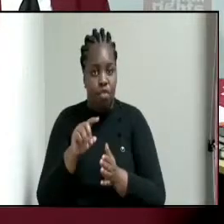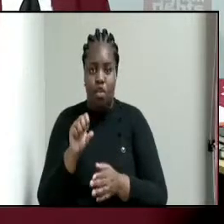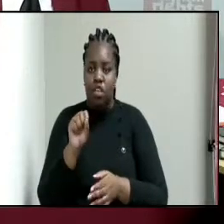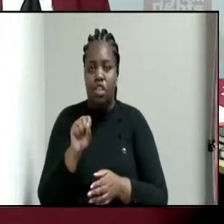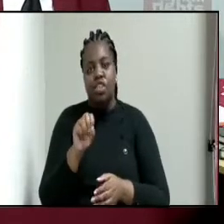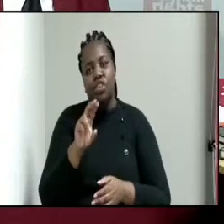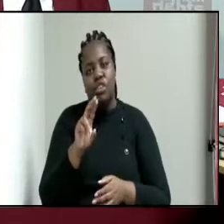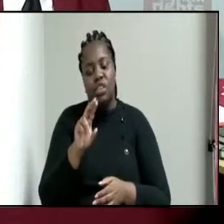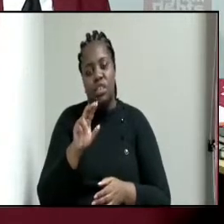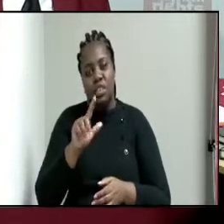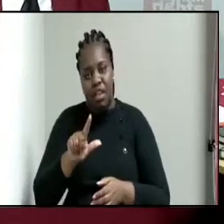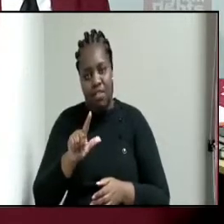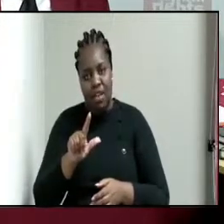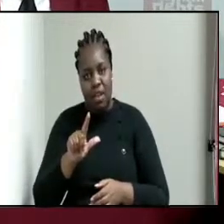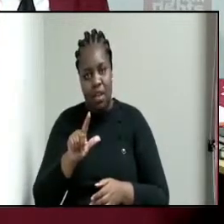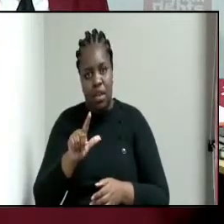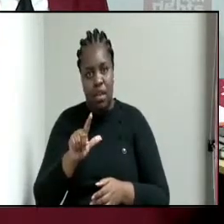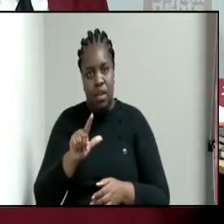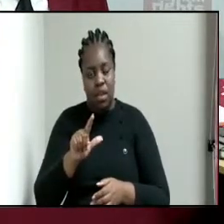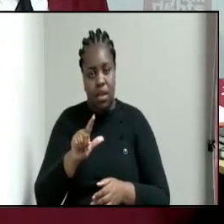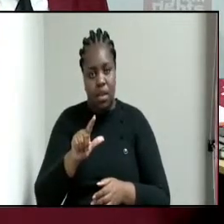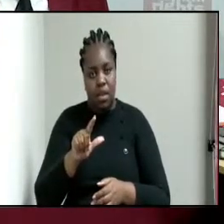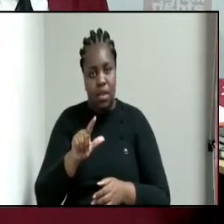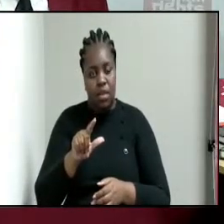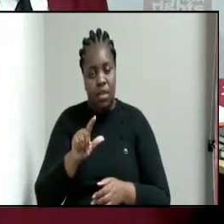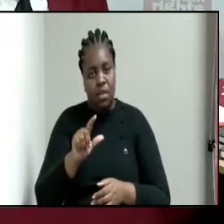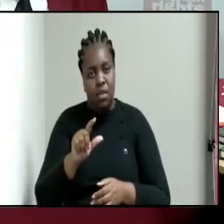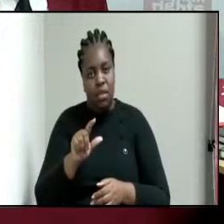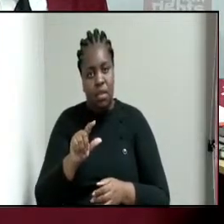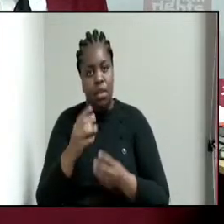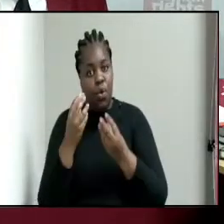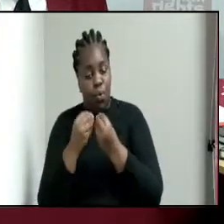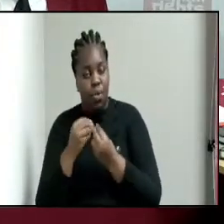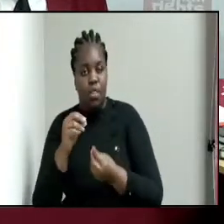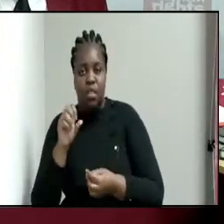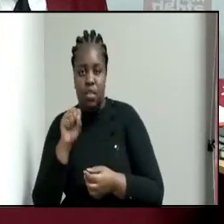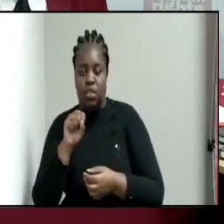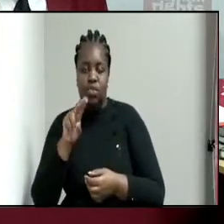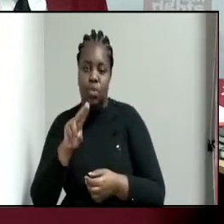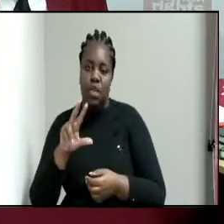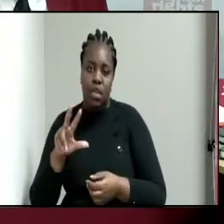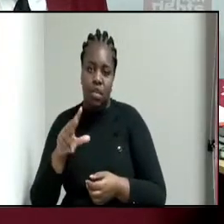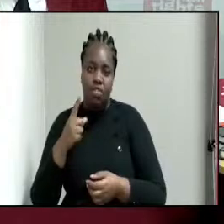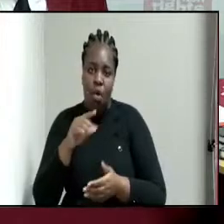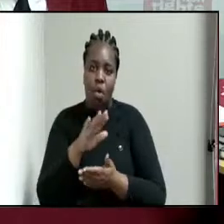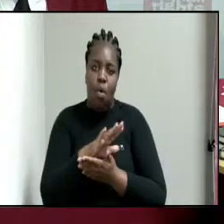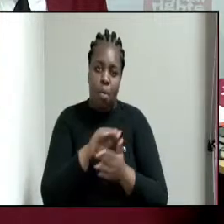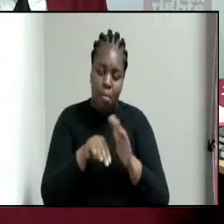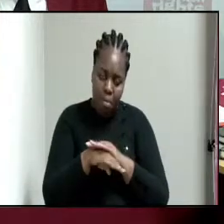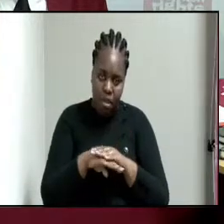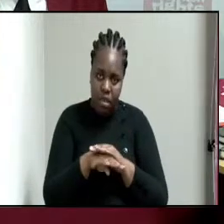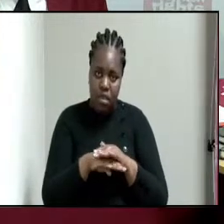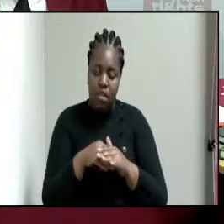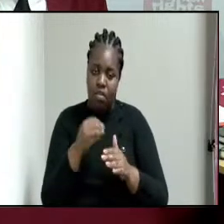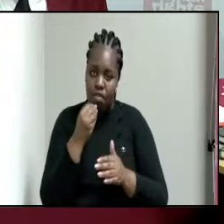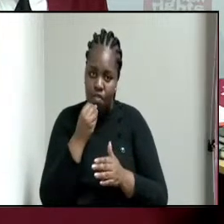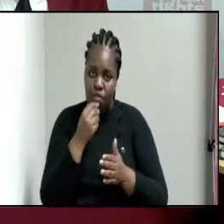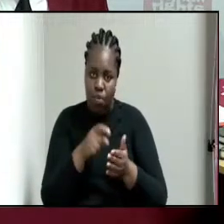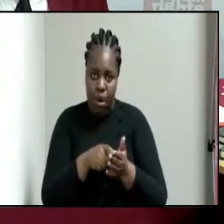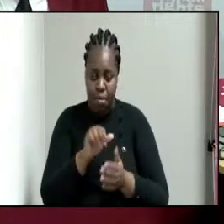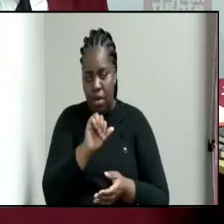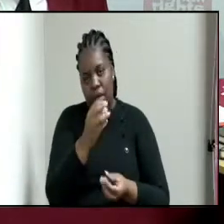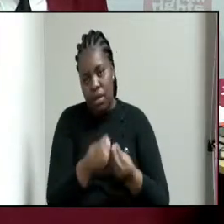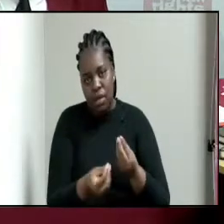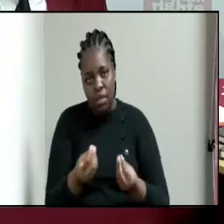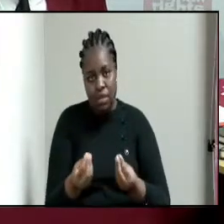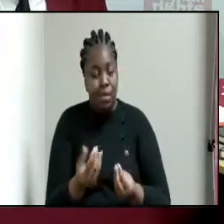terms of Section 7 vis-a-vis 28 to address basic food requirements of children,